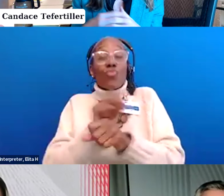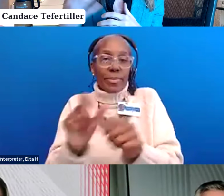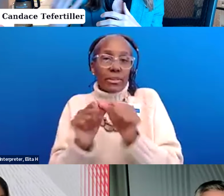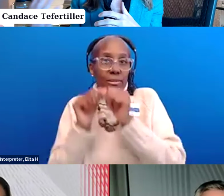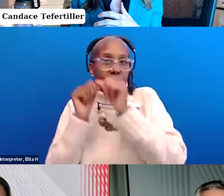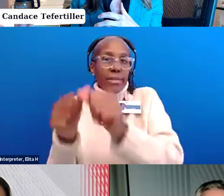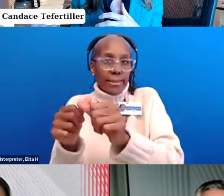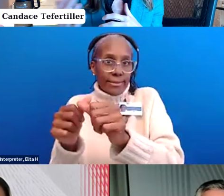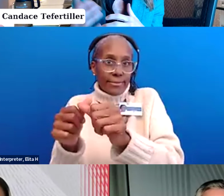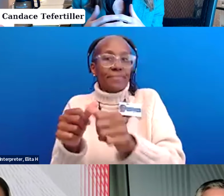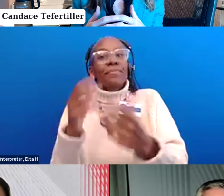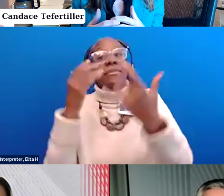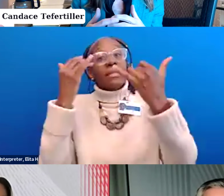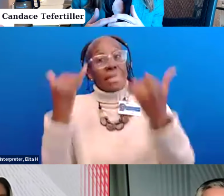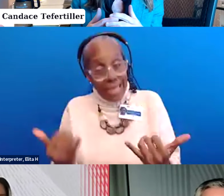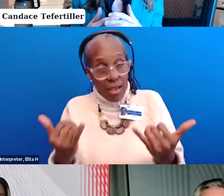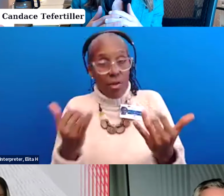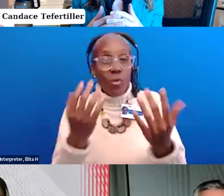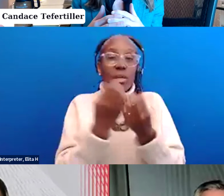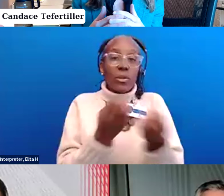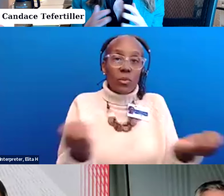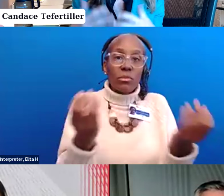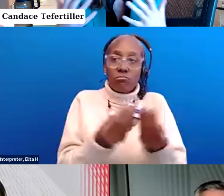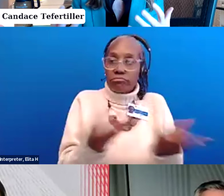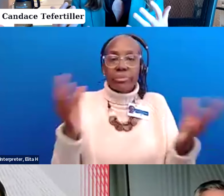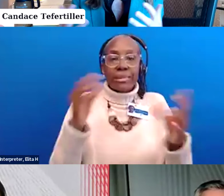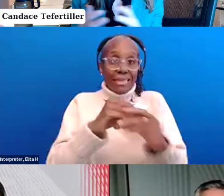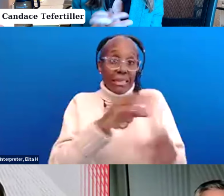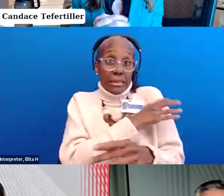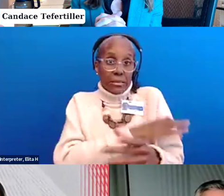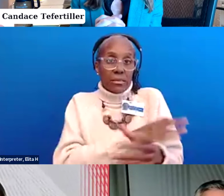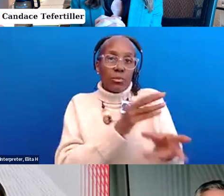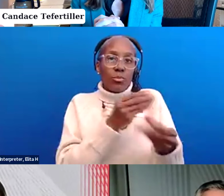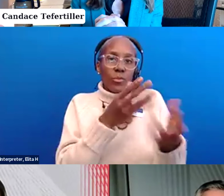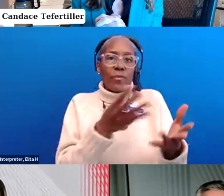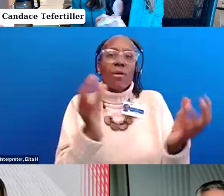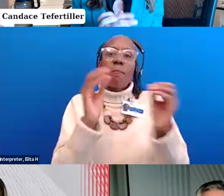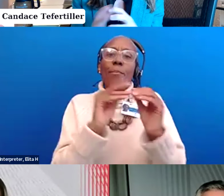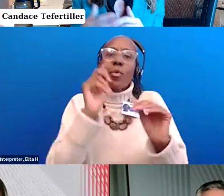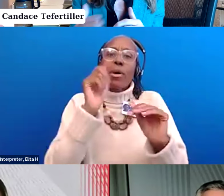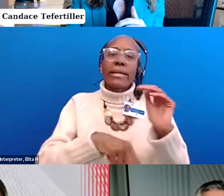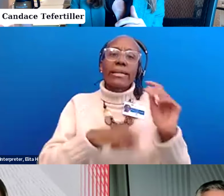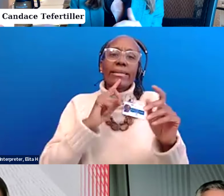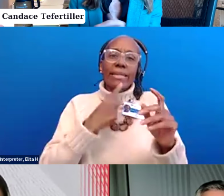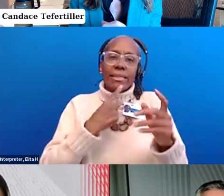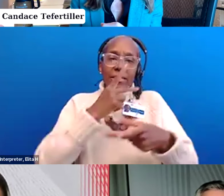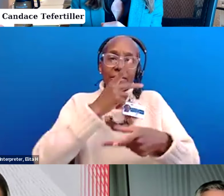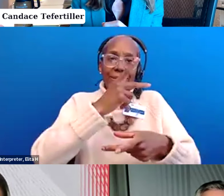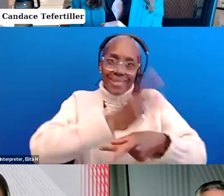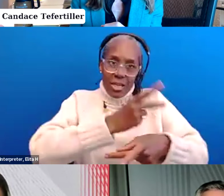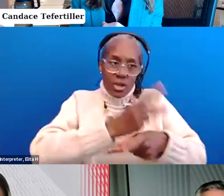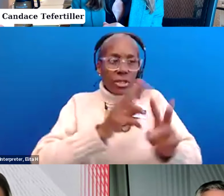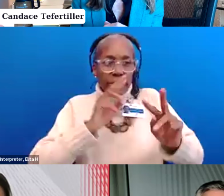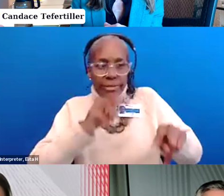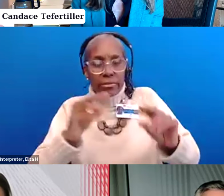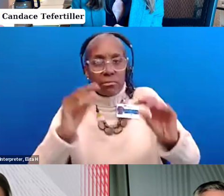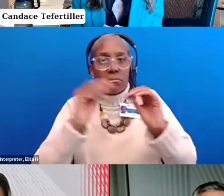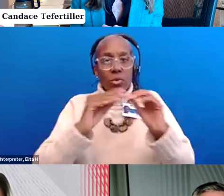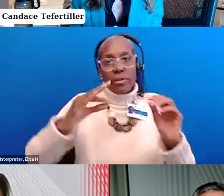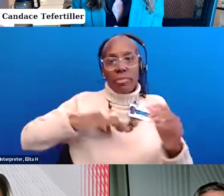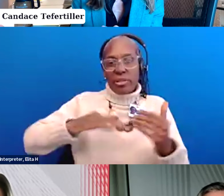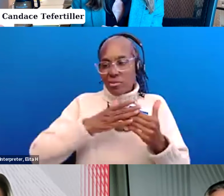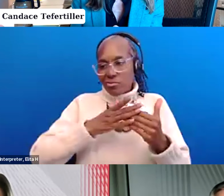can last. And now that these devices are available in the clinic, hopefully we can provide more intensive care that might also see some greater benefits